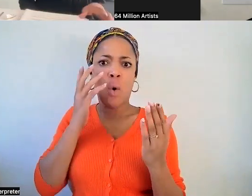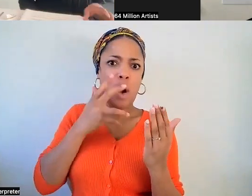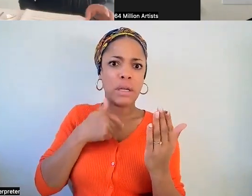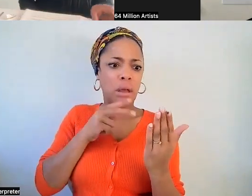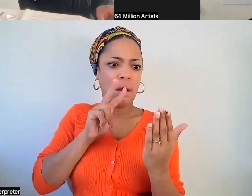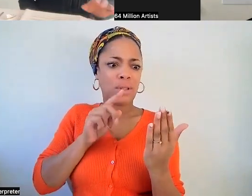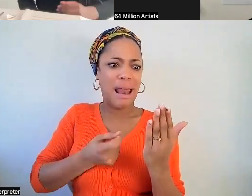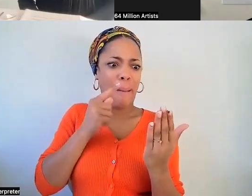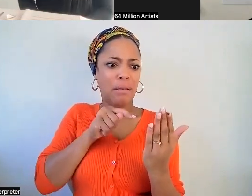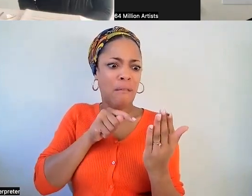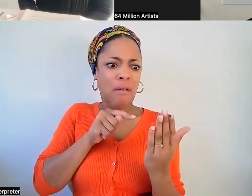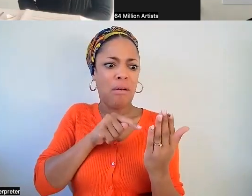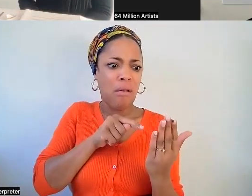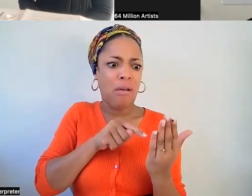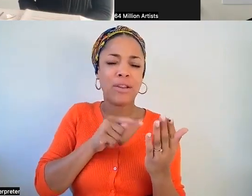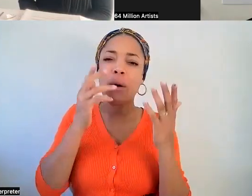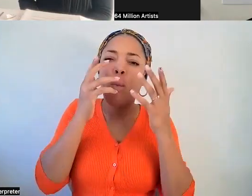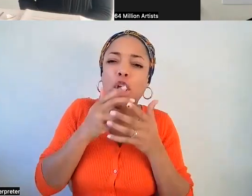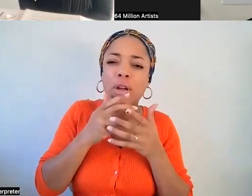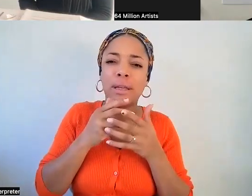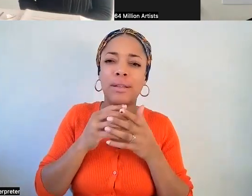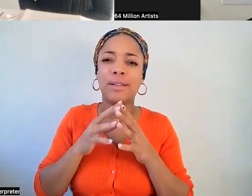people. All right. And so they worry. So if you